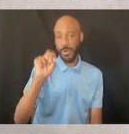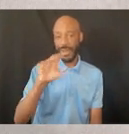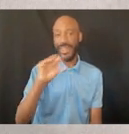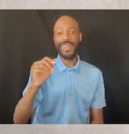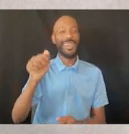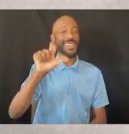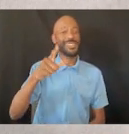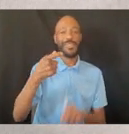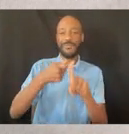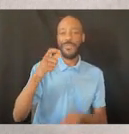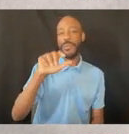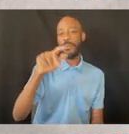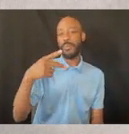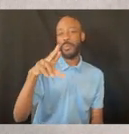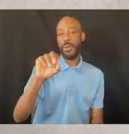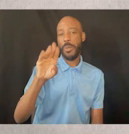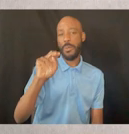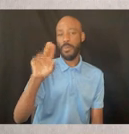much, Christina and Alina.